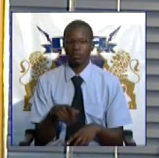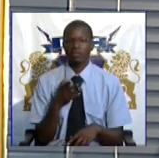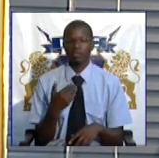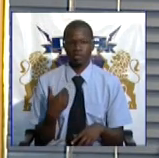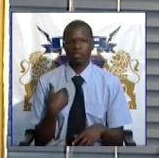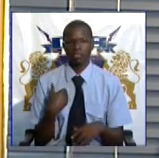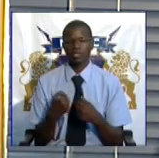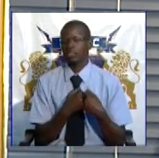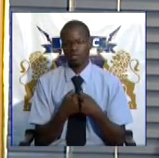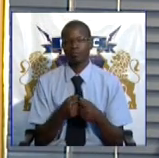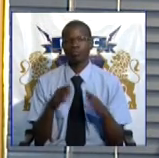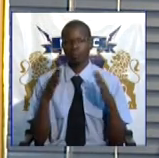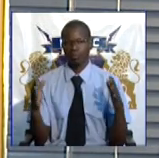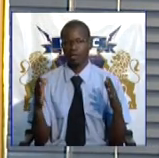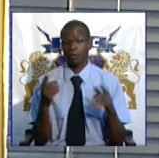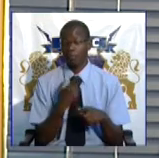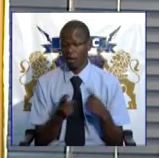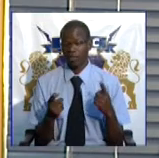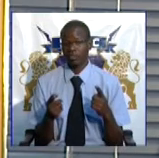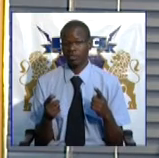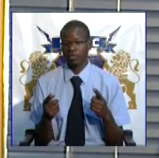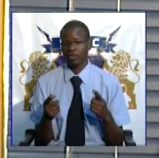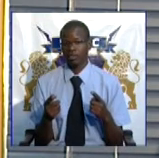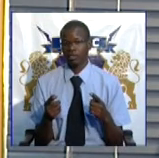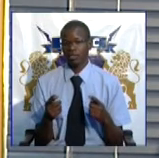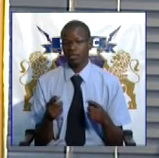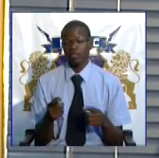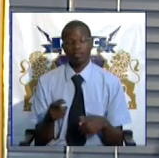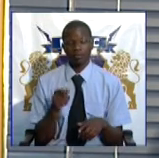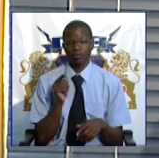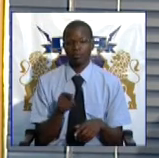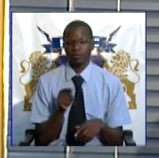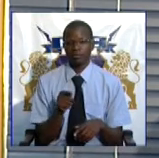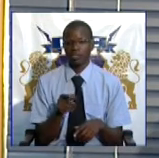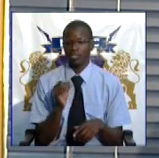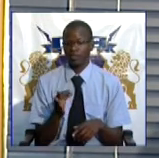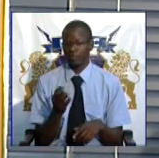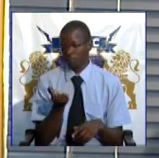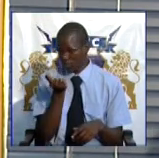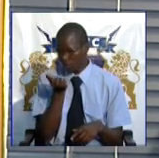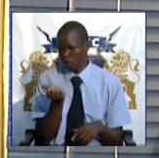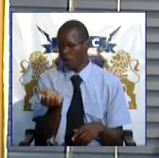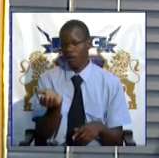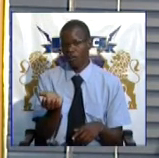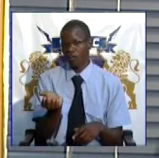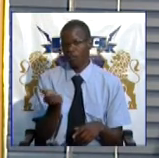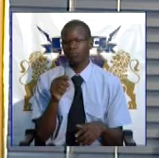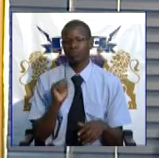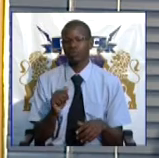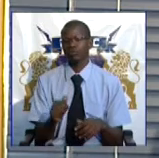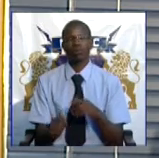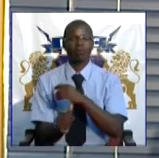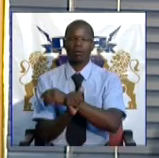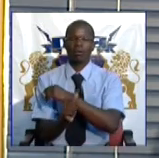equate with the potential cost and damage caused by recognizing that the dangers exist and